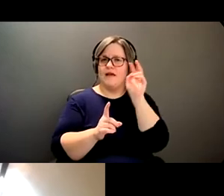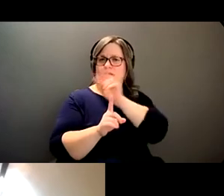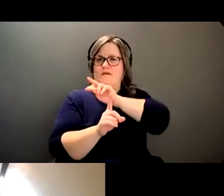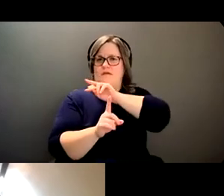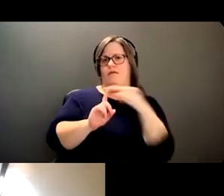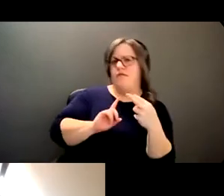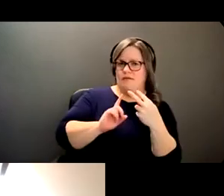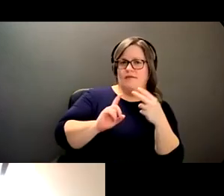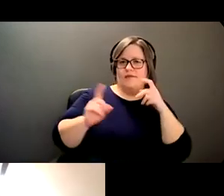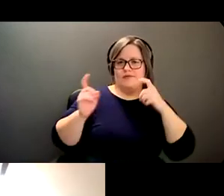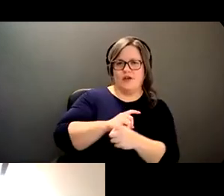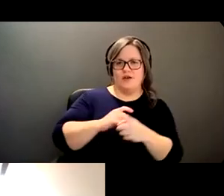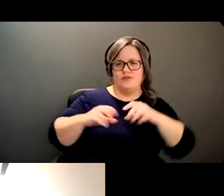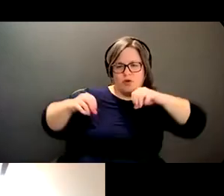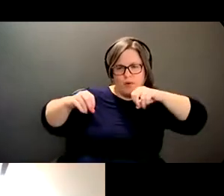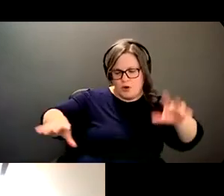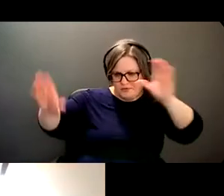seeing opportunities for new spaces.